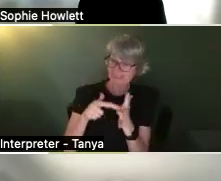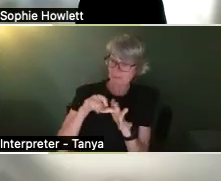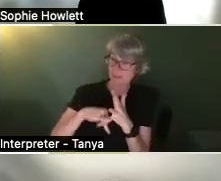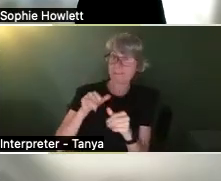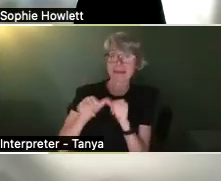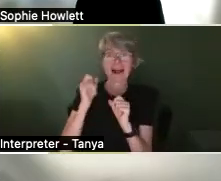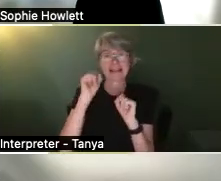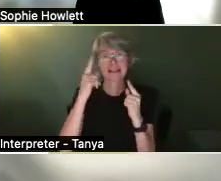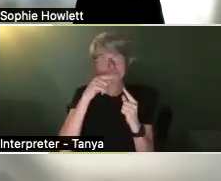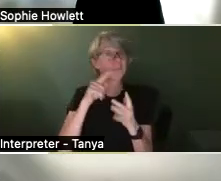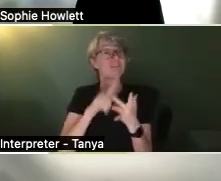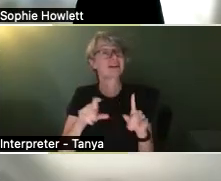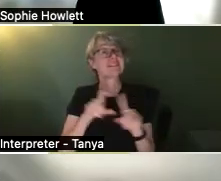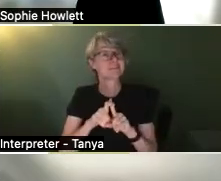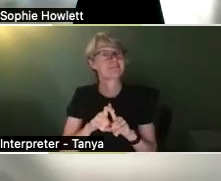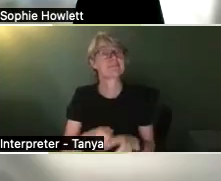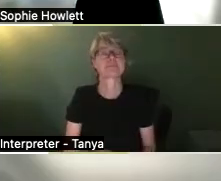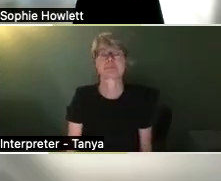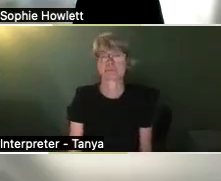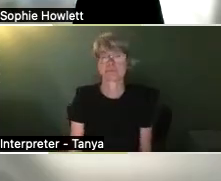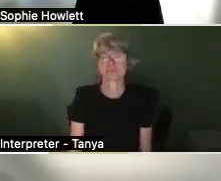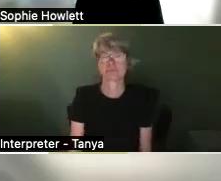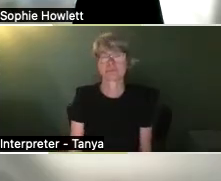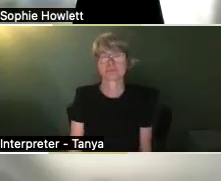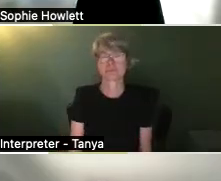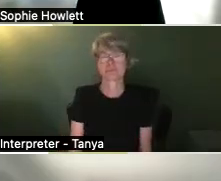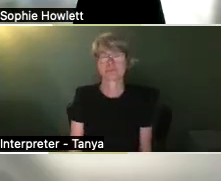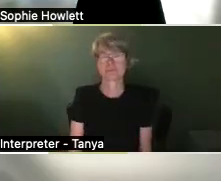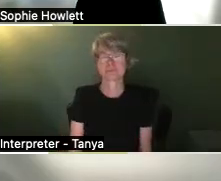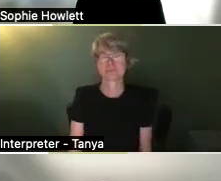with intellectual disability.